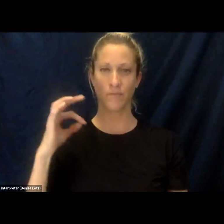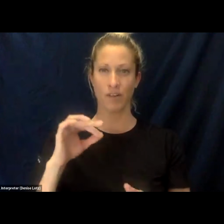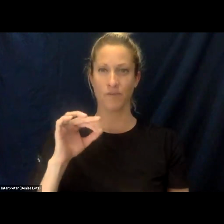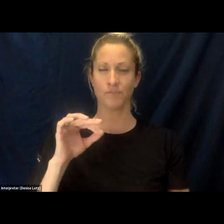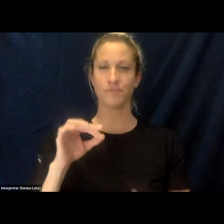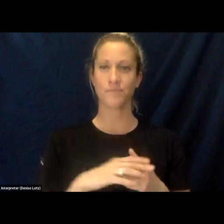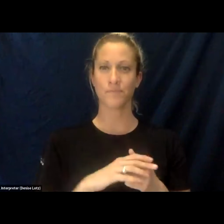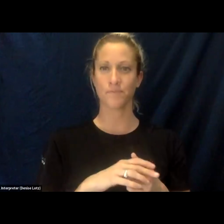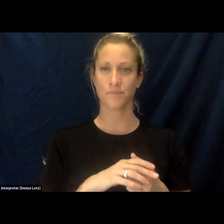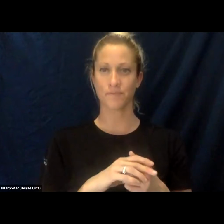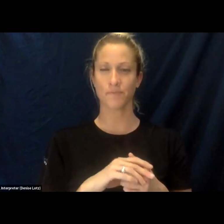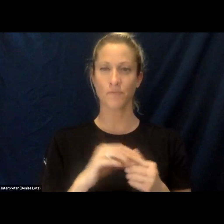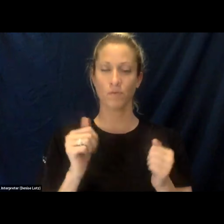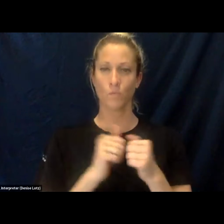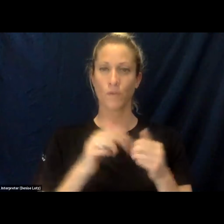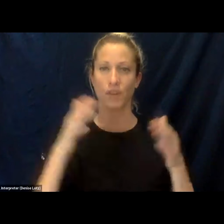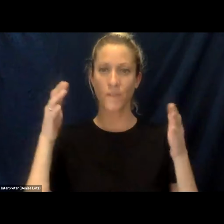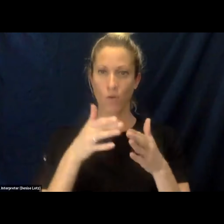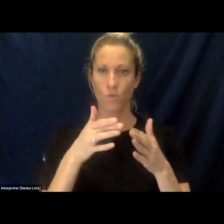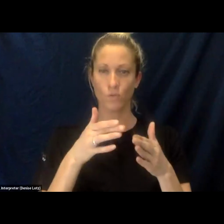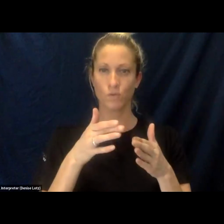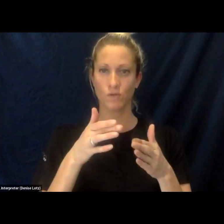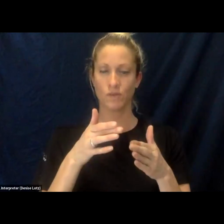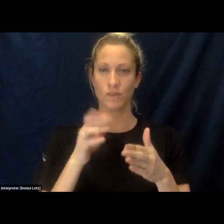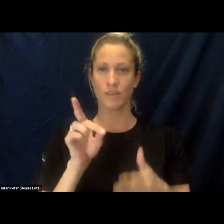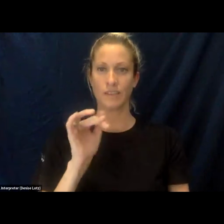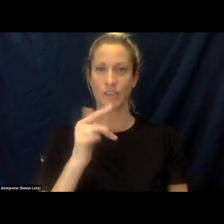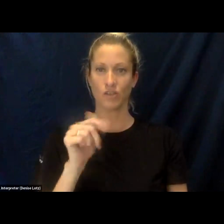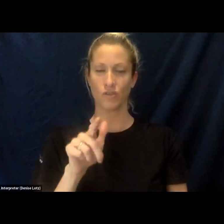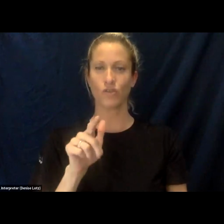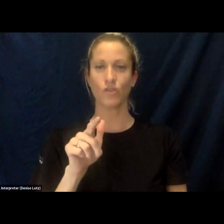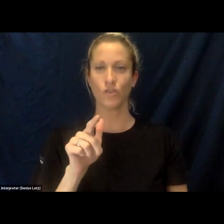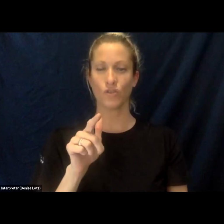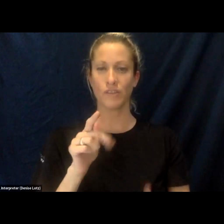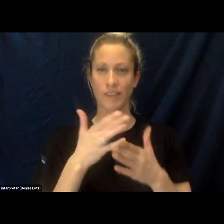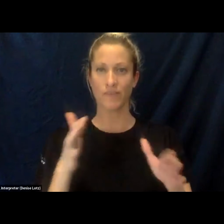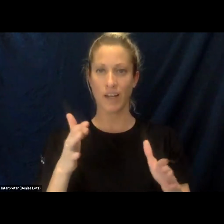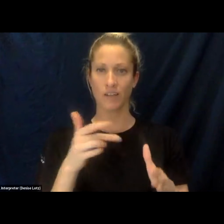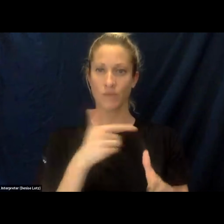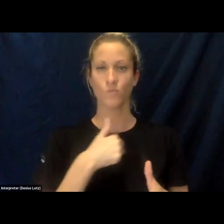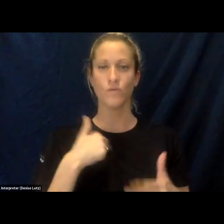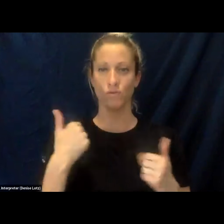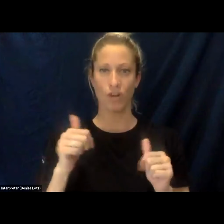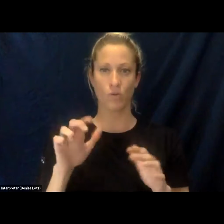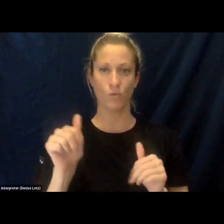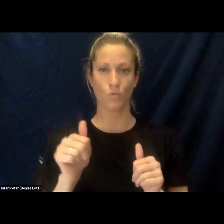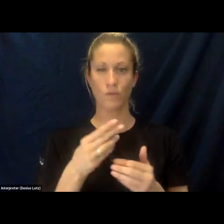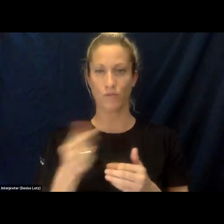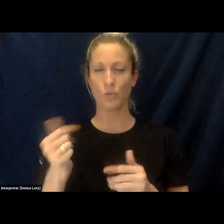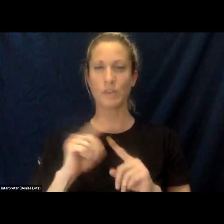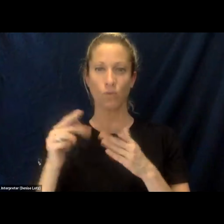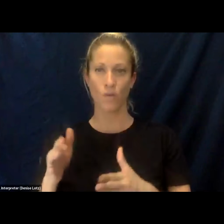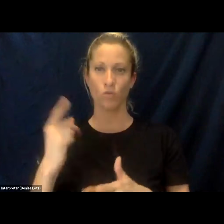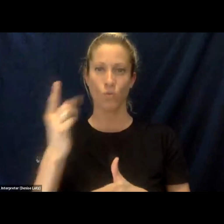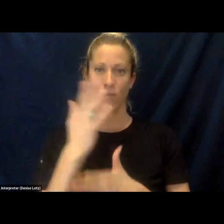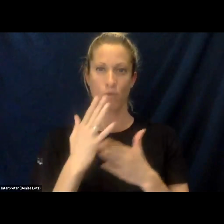Angeles with a focus to bridge the digital divide. We, since our founding, have really done that in a couple different ways. On one side